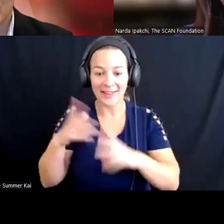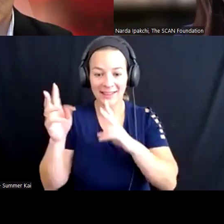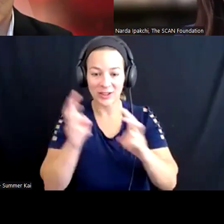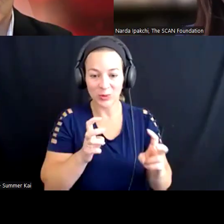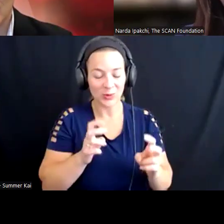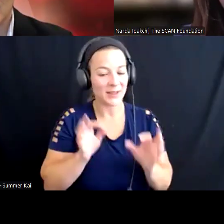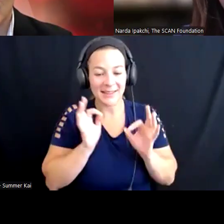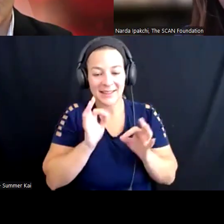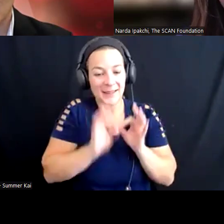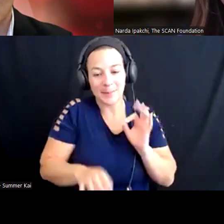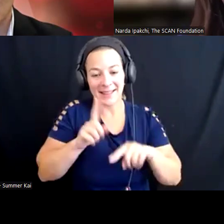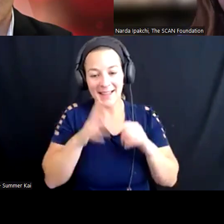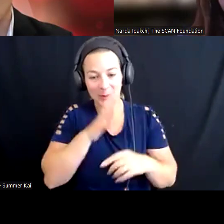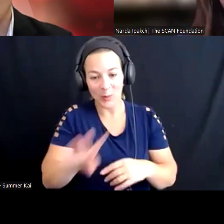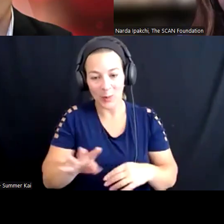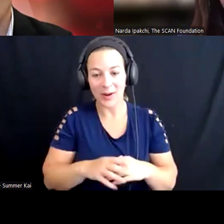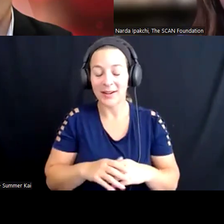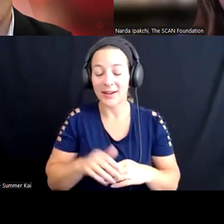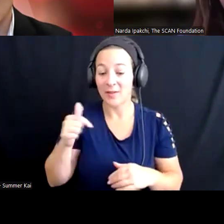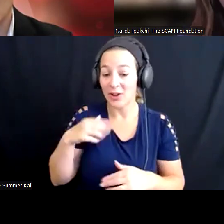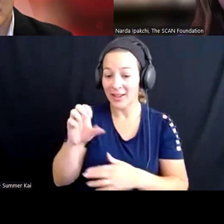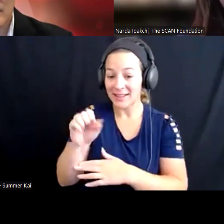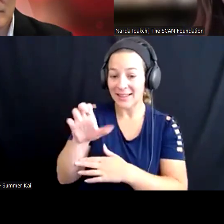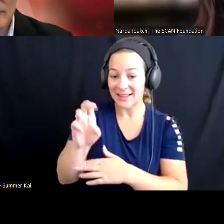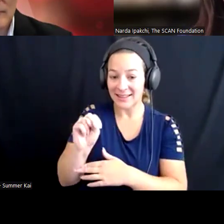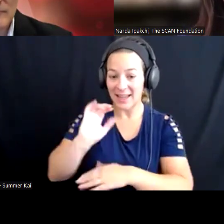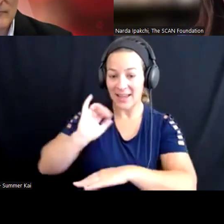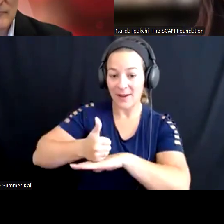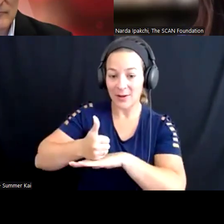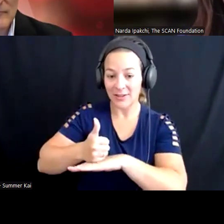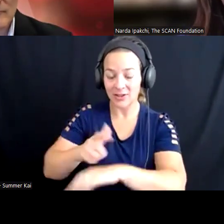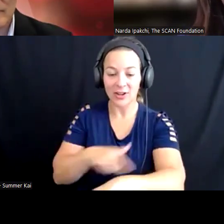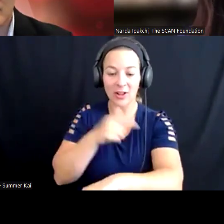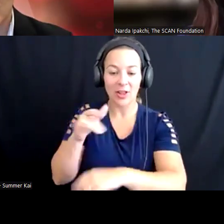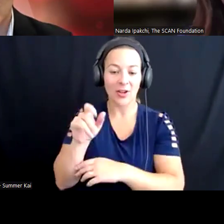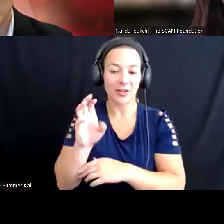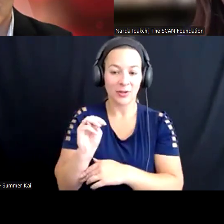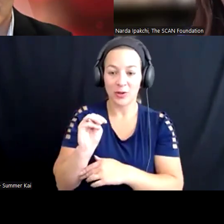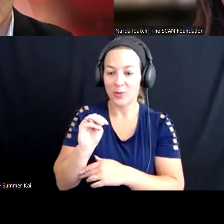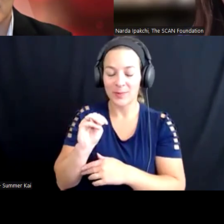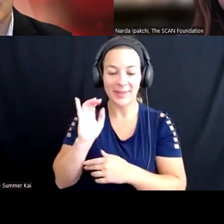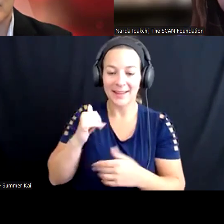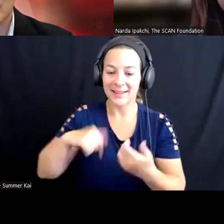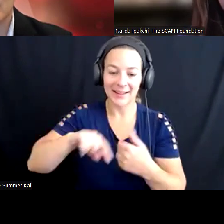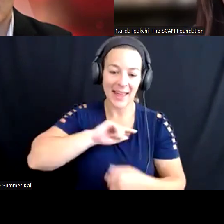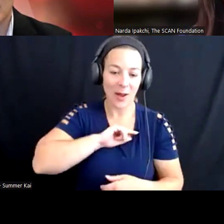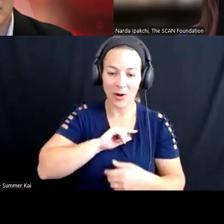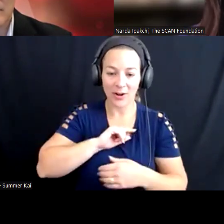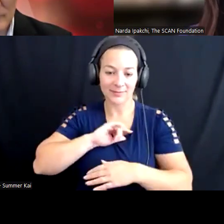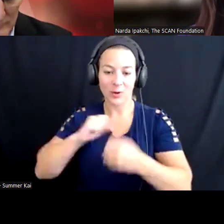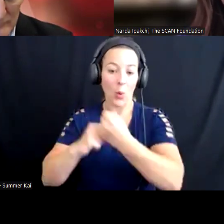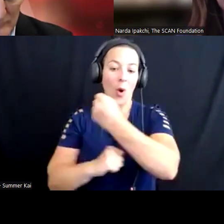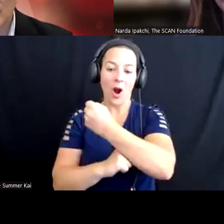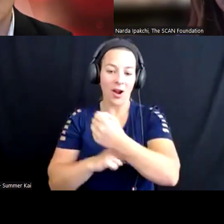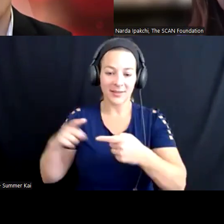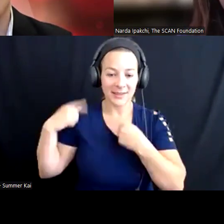be ignored. At the SCAN Foundation, long-term care financing has really been at the core of the work that we've been doing since our inception. We